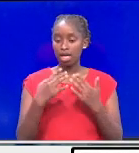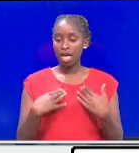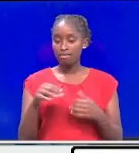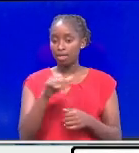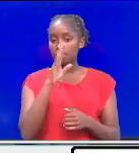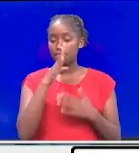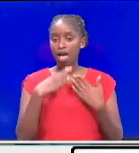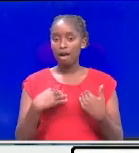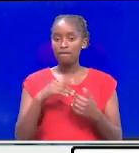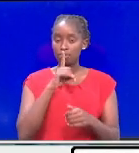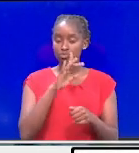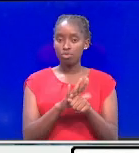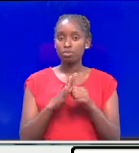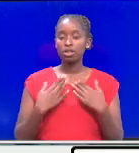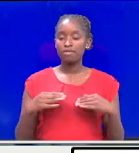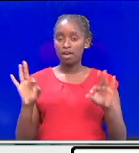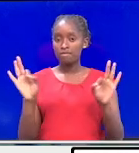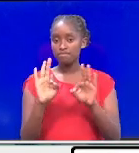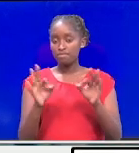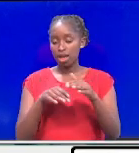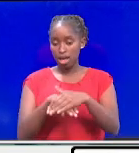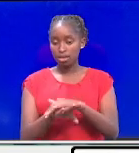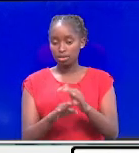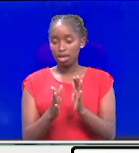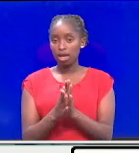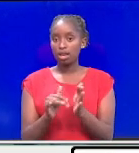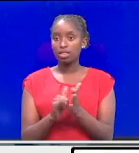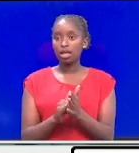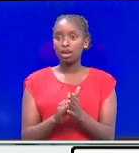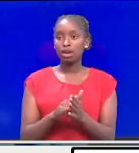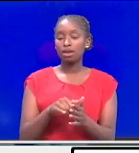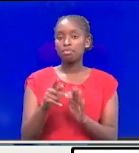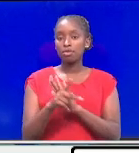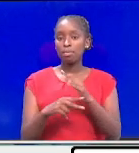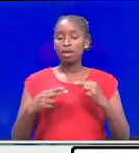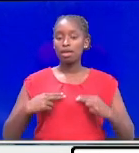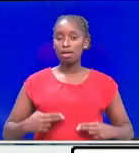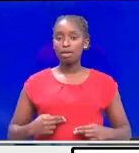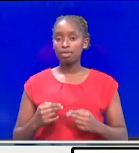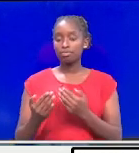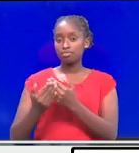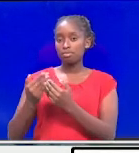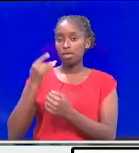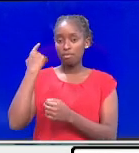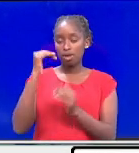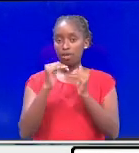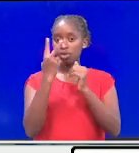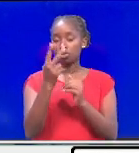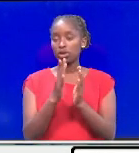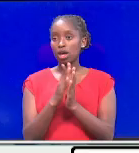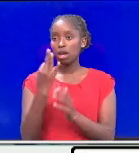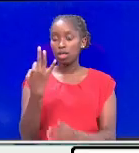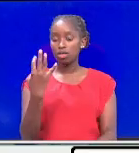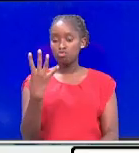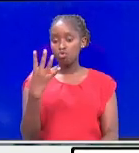to primary health care and the primary health care fund at level 2, 3 and select 4 health facilities, as well as emergency